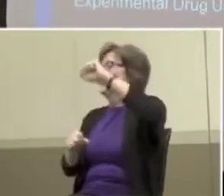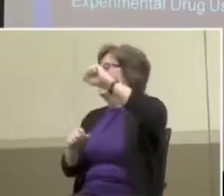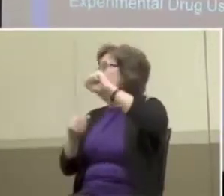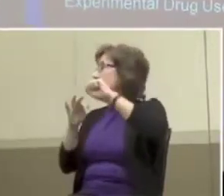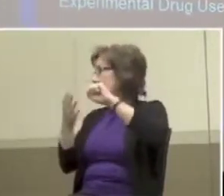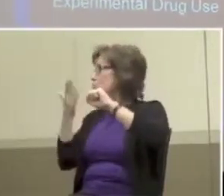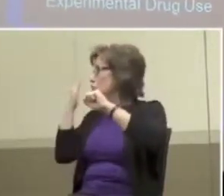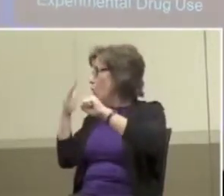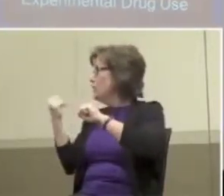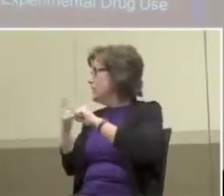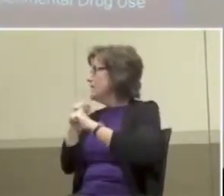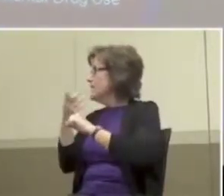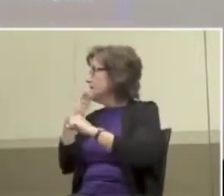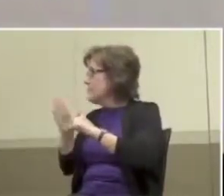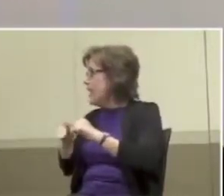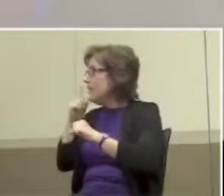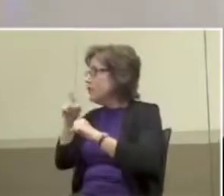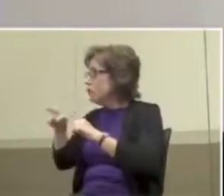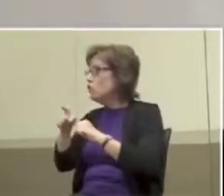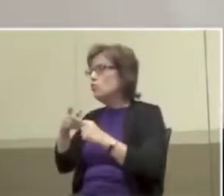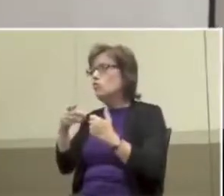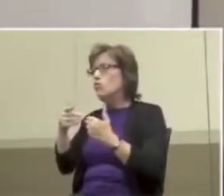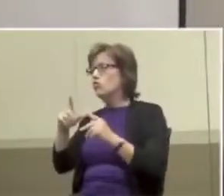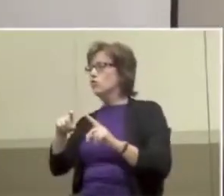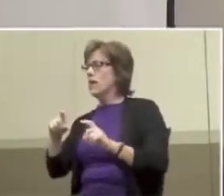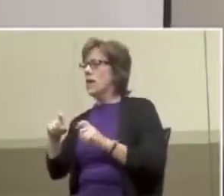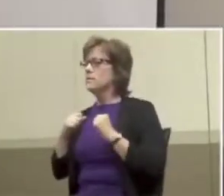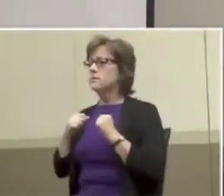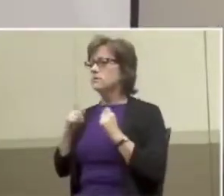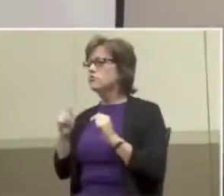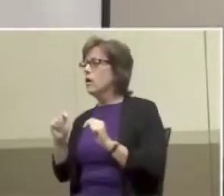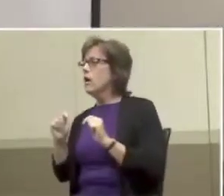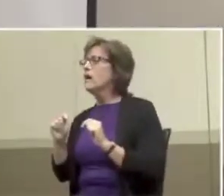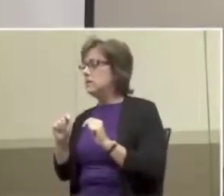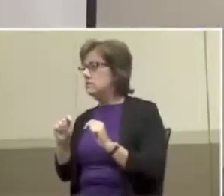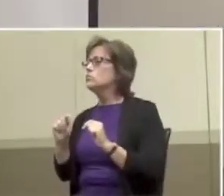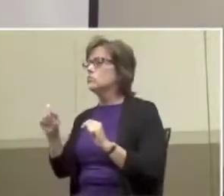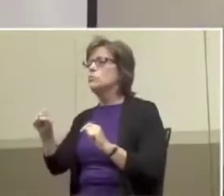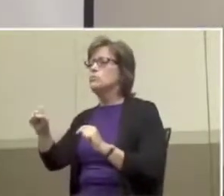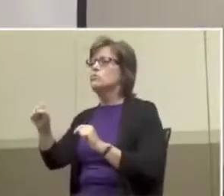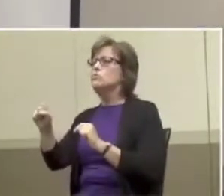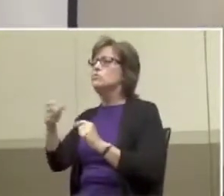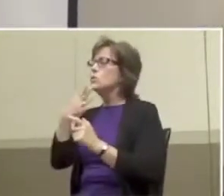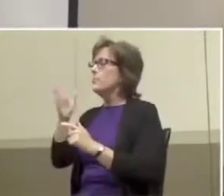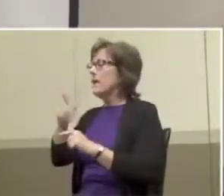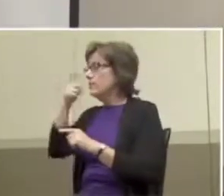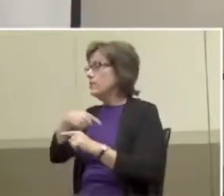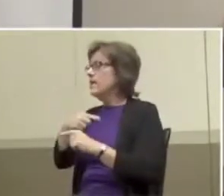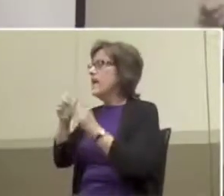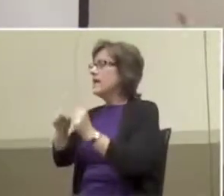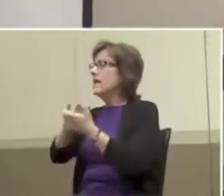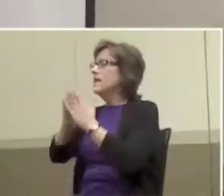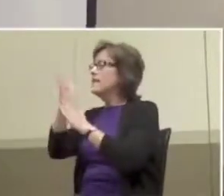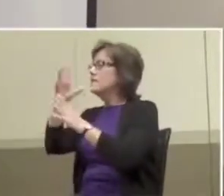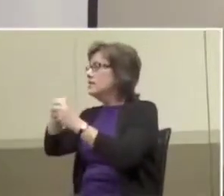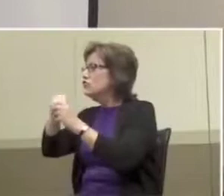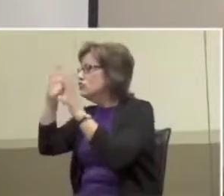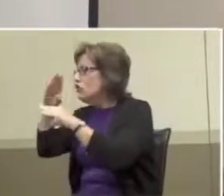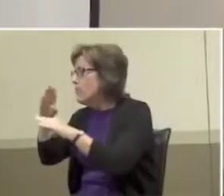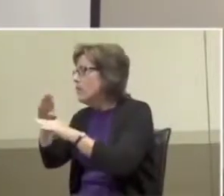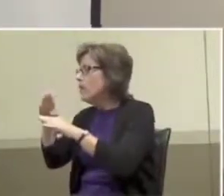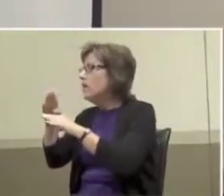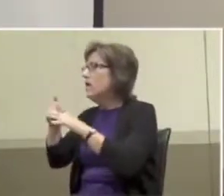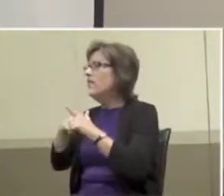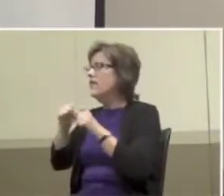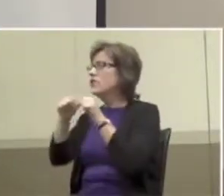you, you test that and you realize, yes, it's bad for me and I could get in trouble for it, and you can continue to do it